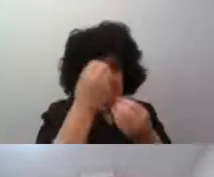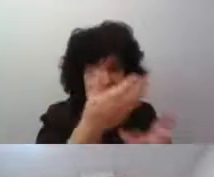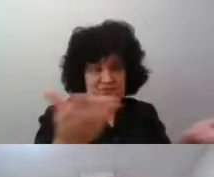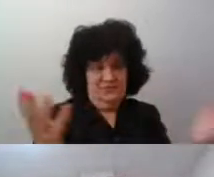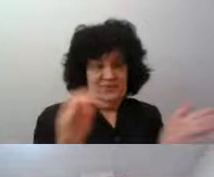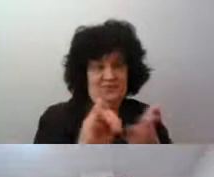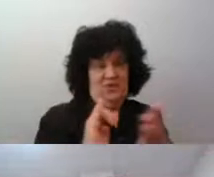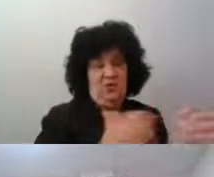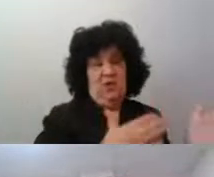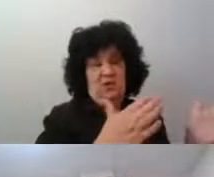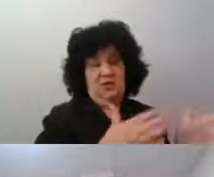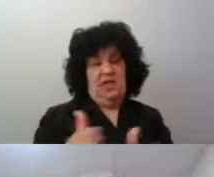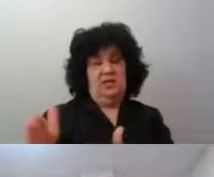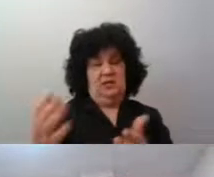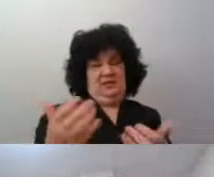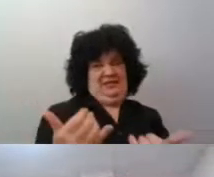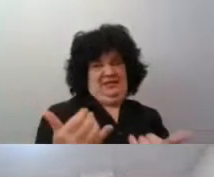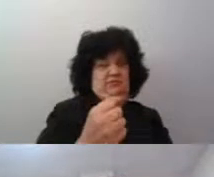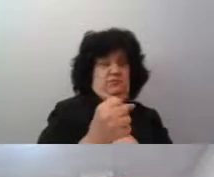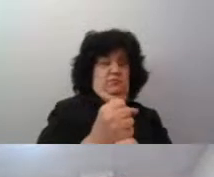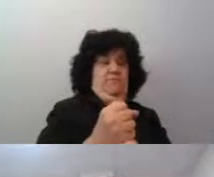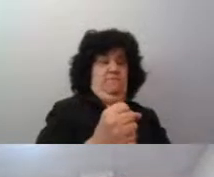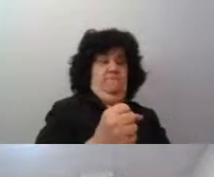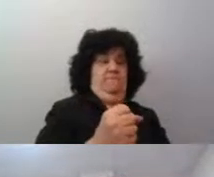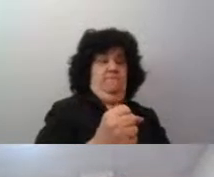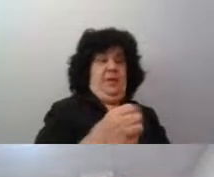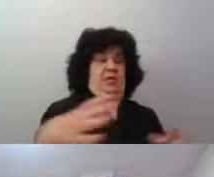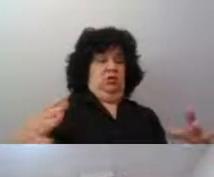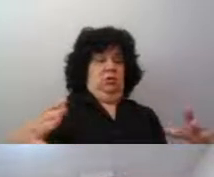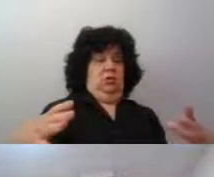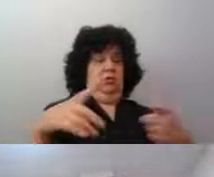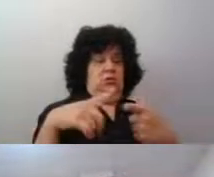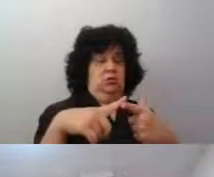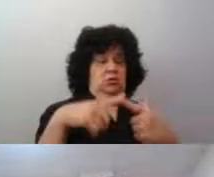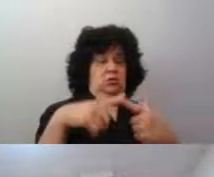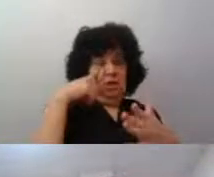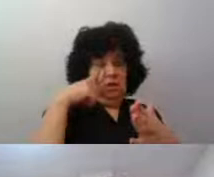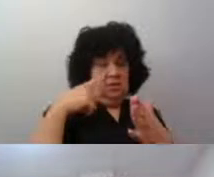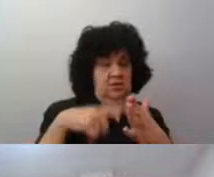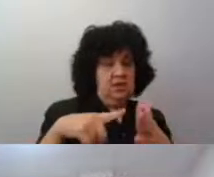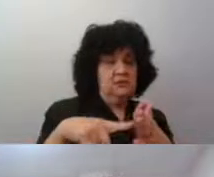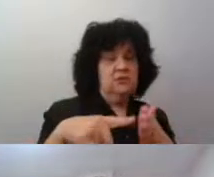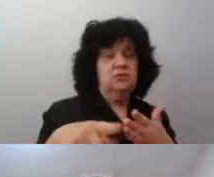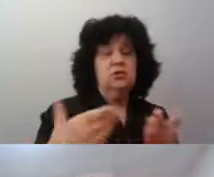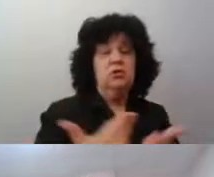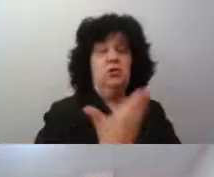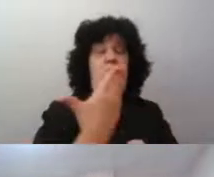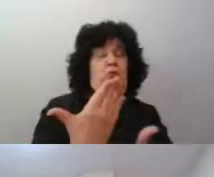an expansion to assess new eco-labels and standards according